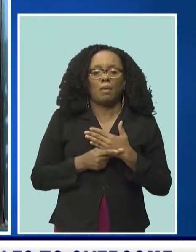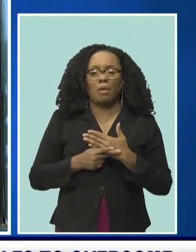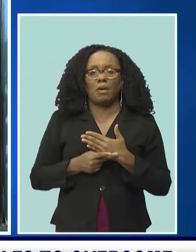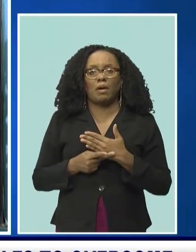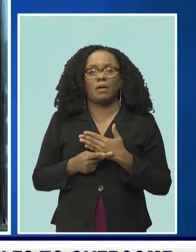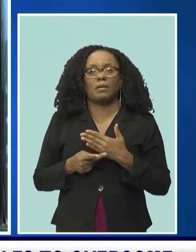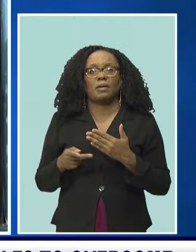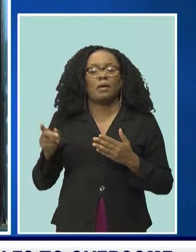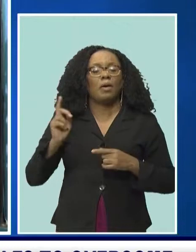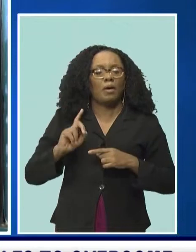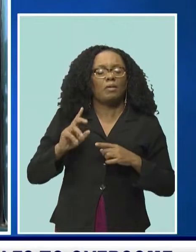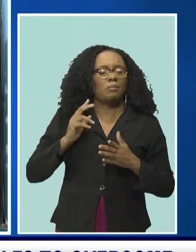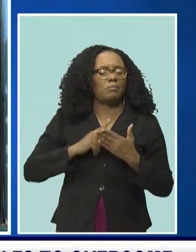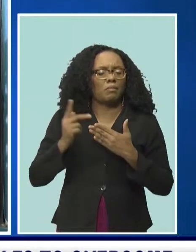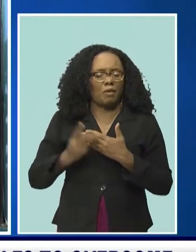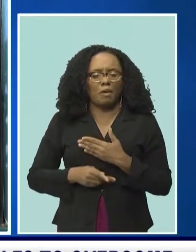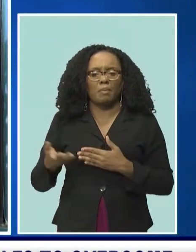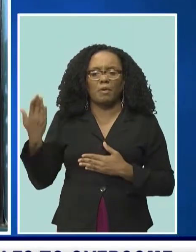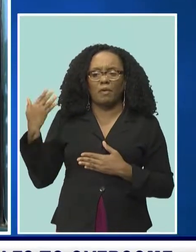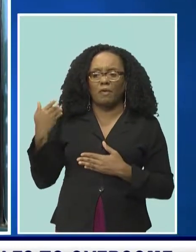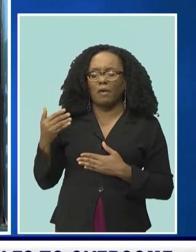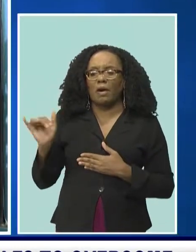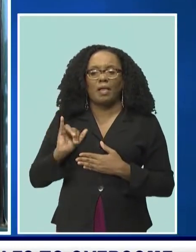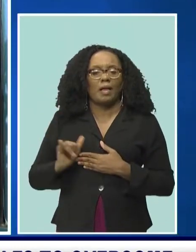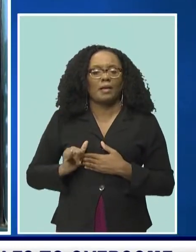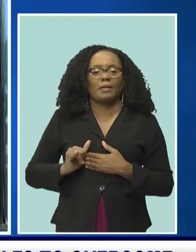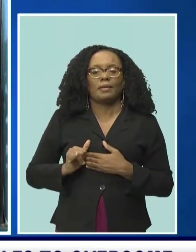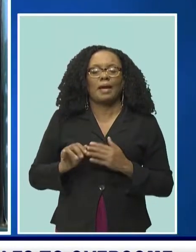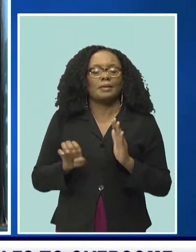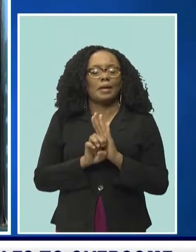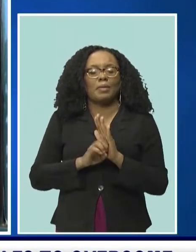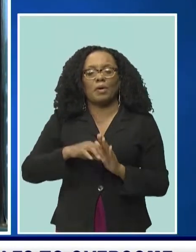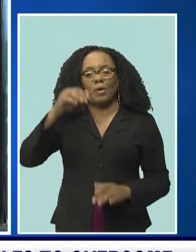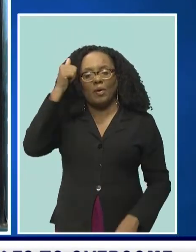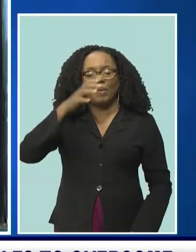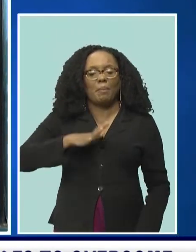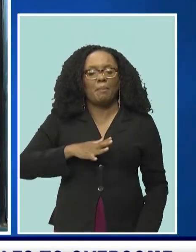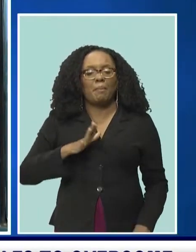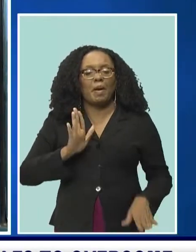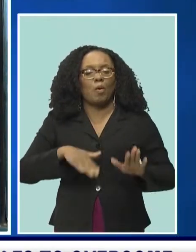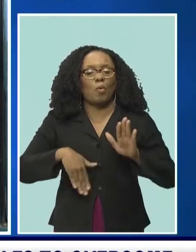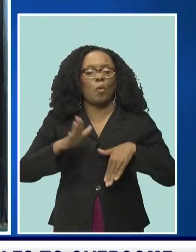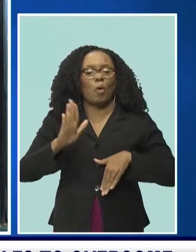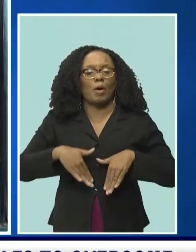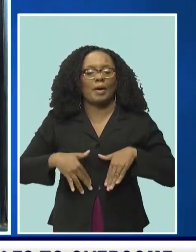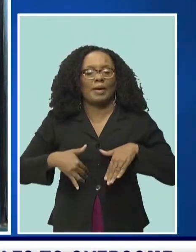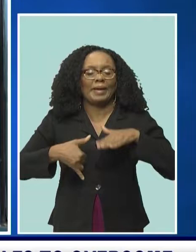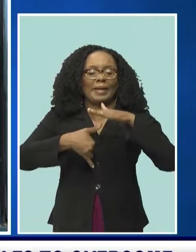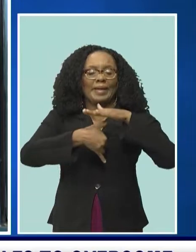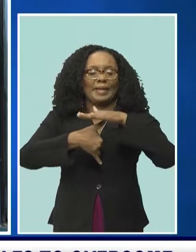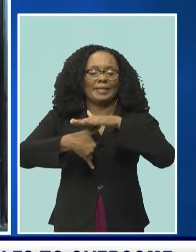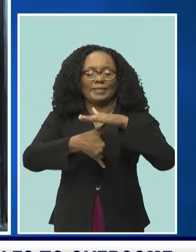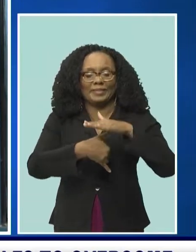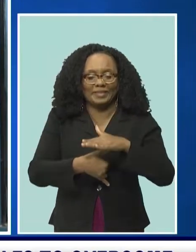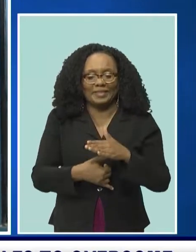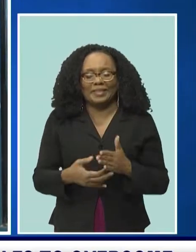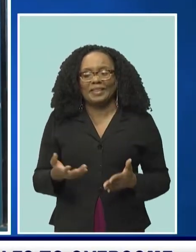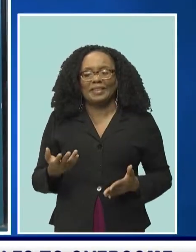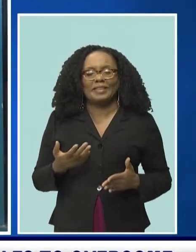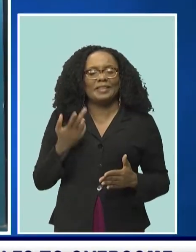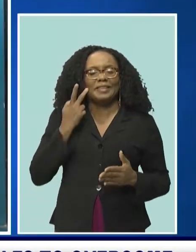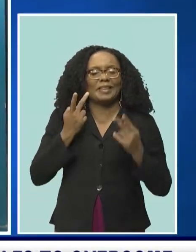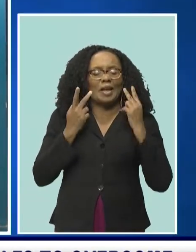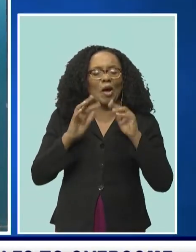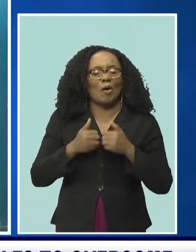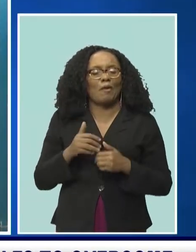heel shoes as a symbolic enactment of women's experience with sexualized violence. These were but some of the activities which were eagerly looked forward to, and the Bureau